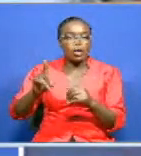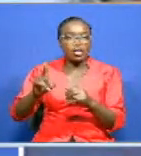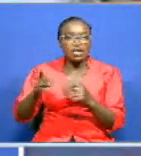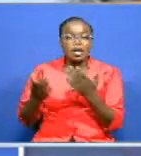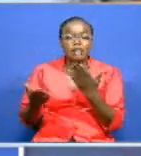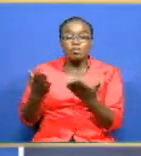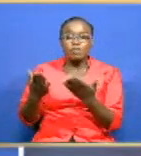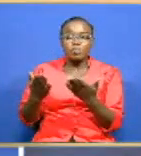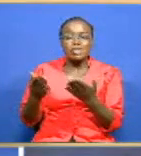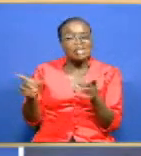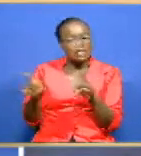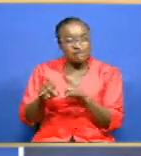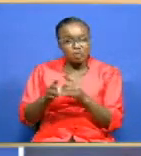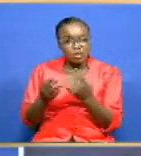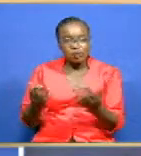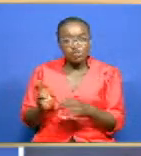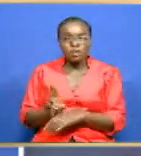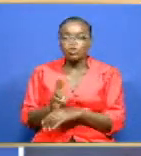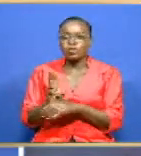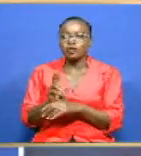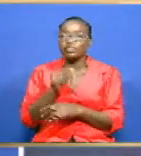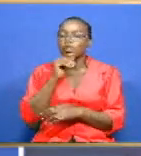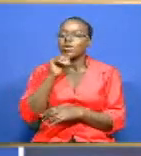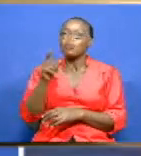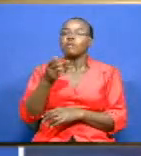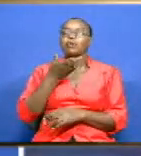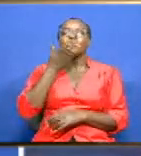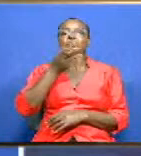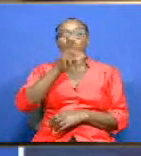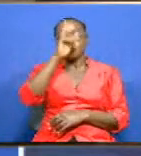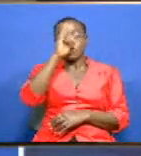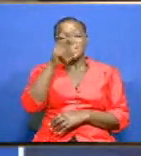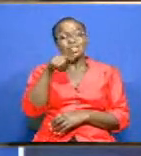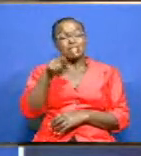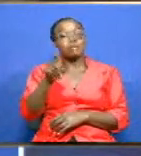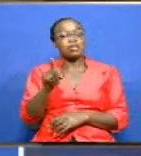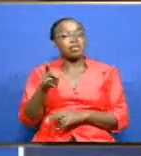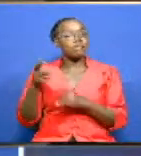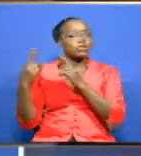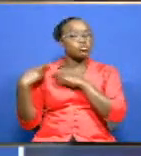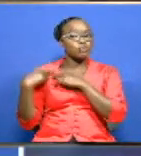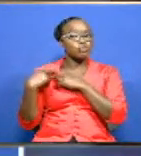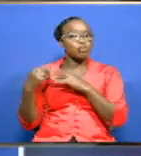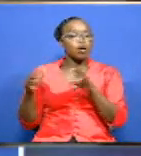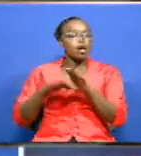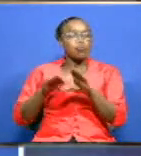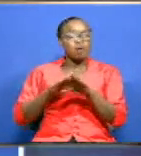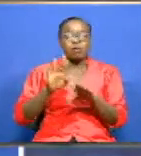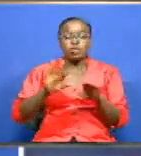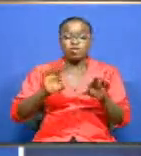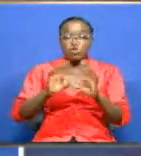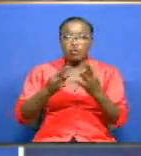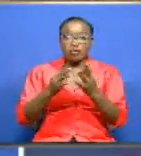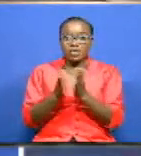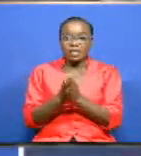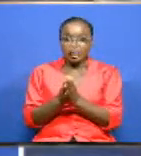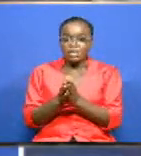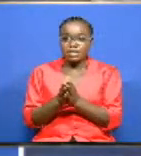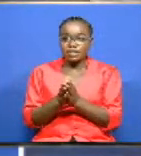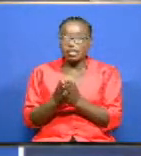weapon used was similar. Warungi allegedly confessed to the police that he was behind the killing of four members of his family and a mason.